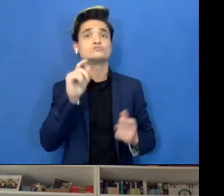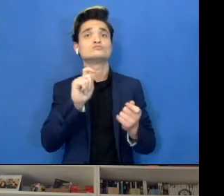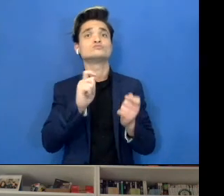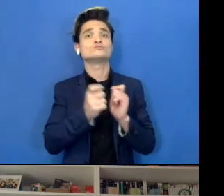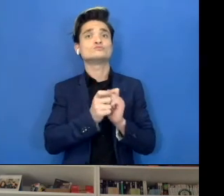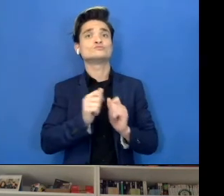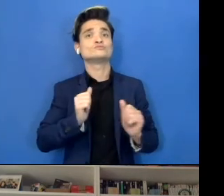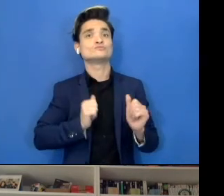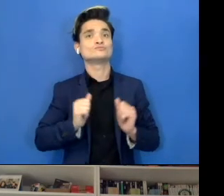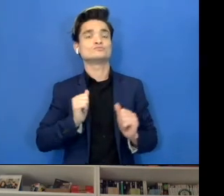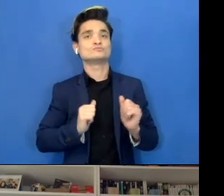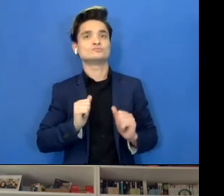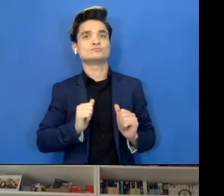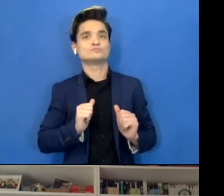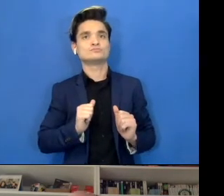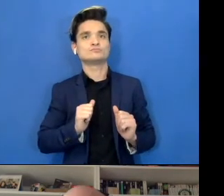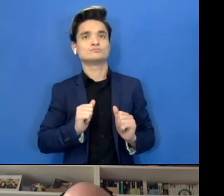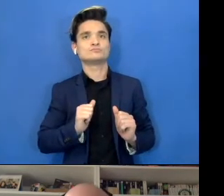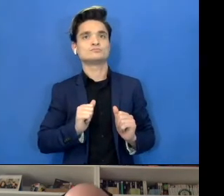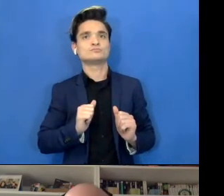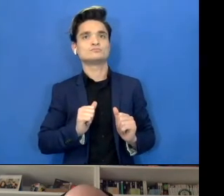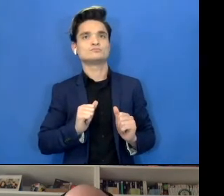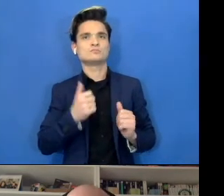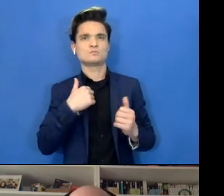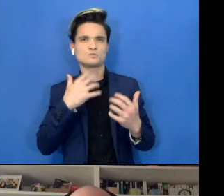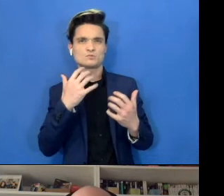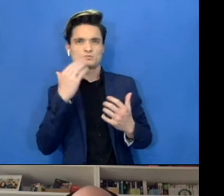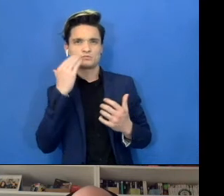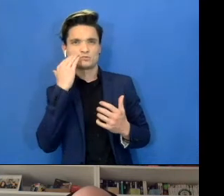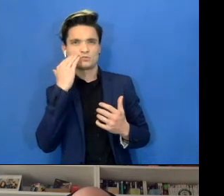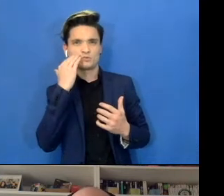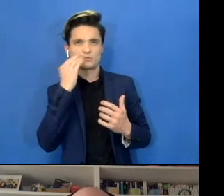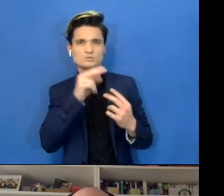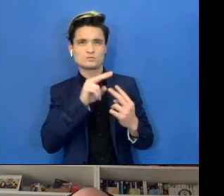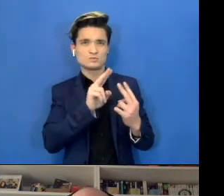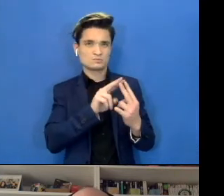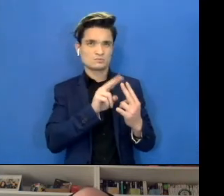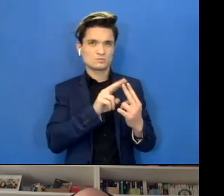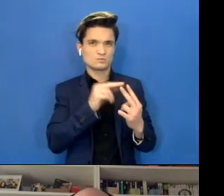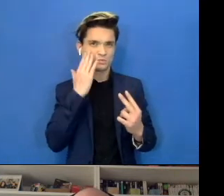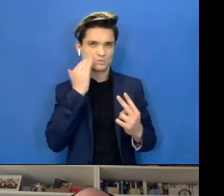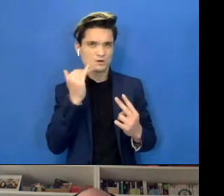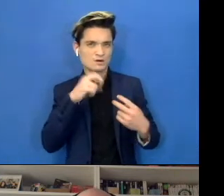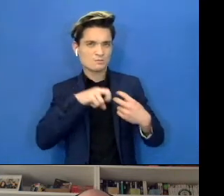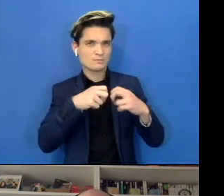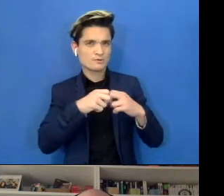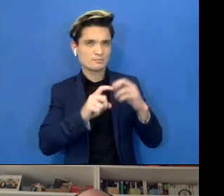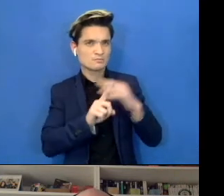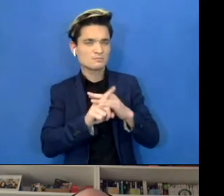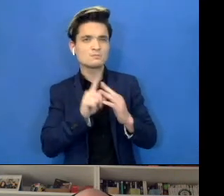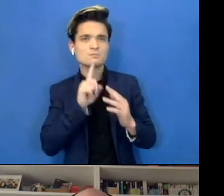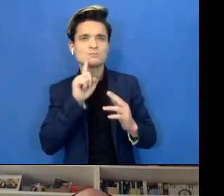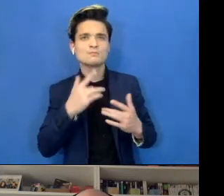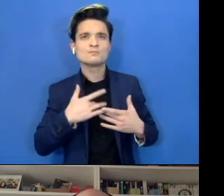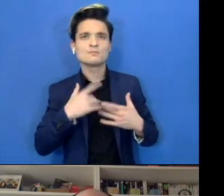why this couple are having problems. What is going on? What did he do? What did she do? Maybe, it could be a million other things. So